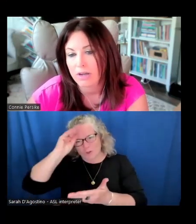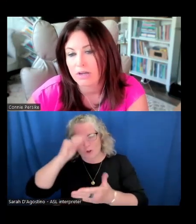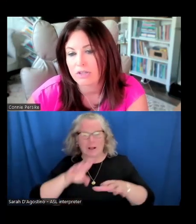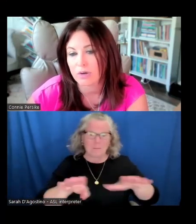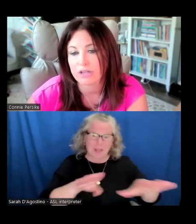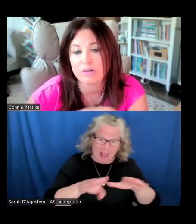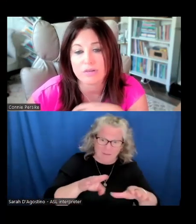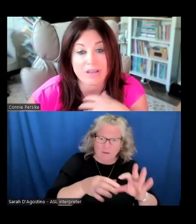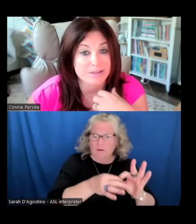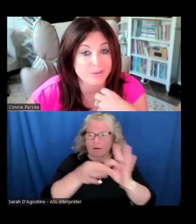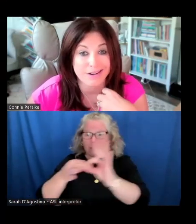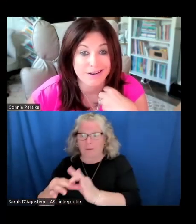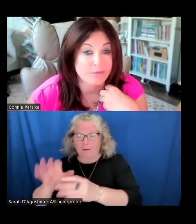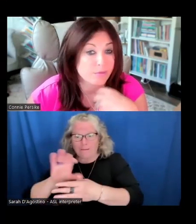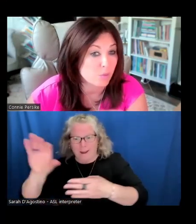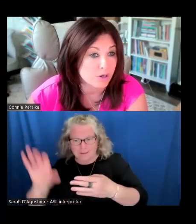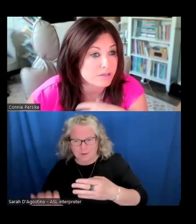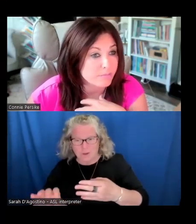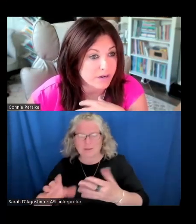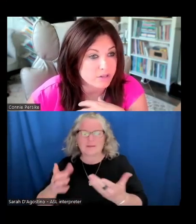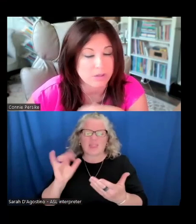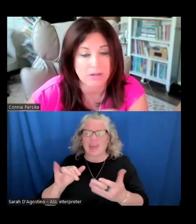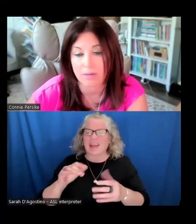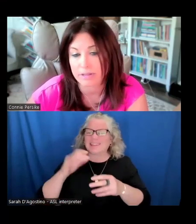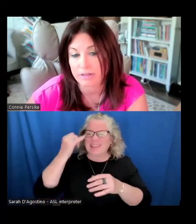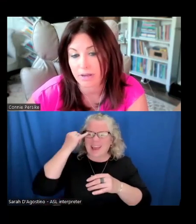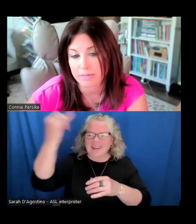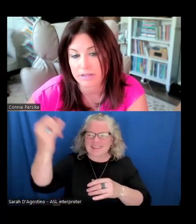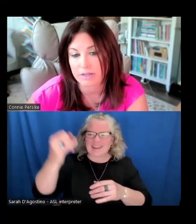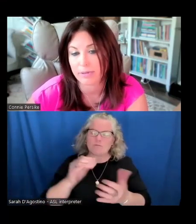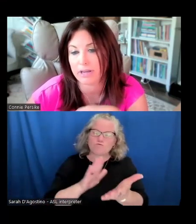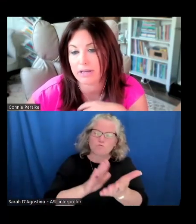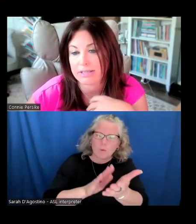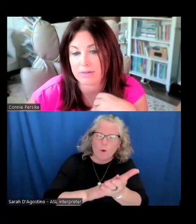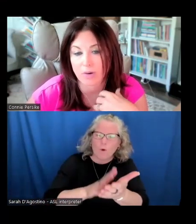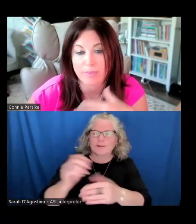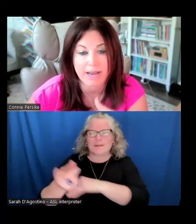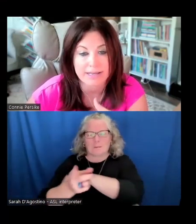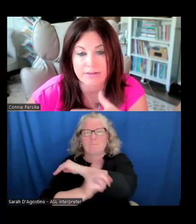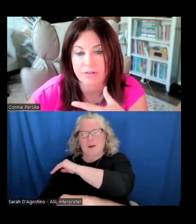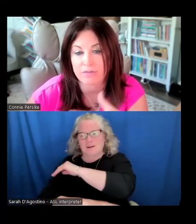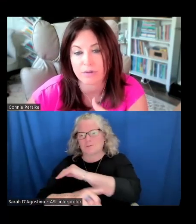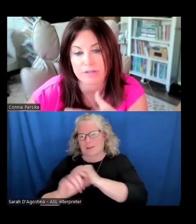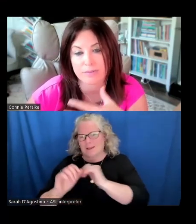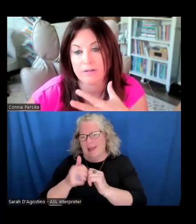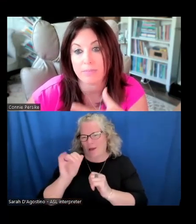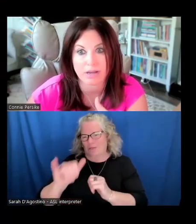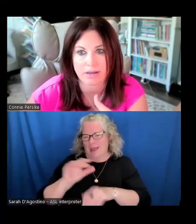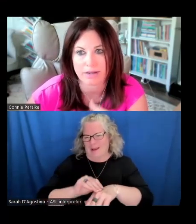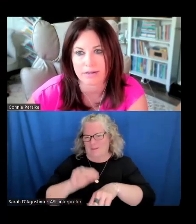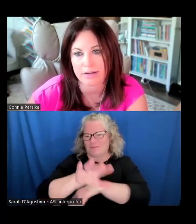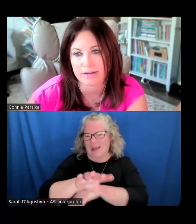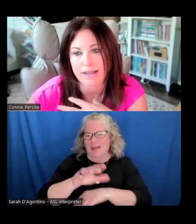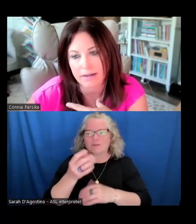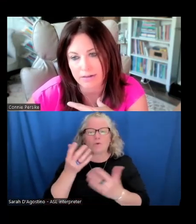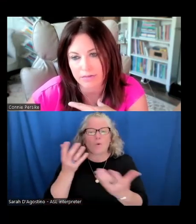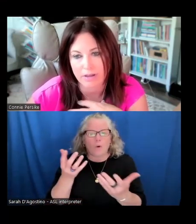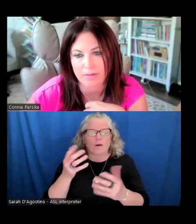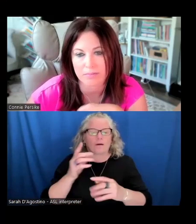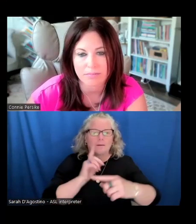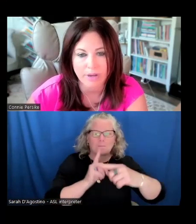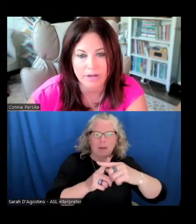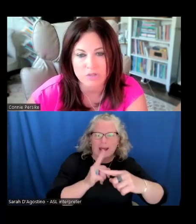behavior. So, that's where rewards and punishment comes into place, or positive reinforcement and in